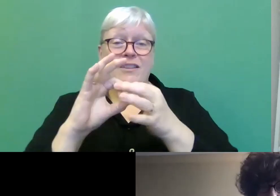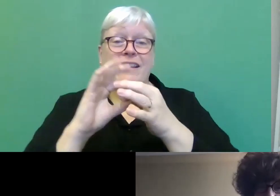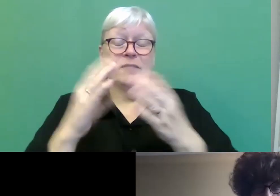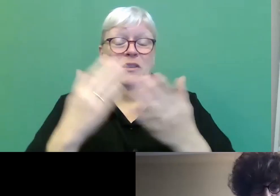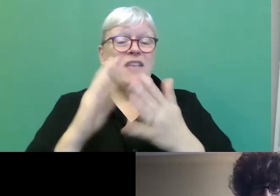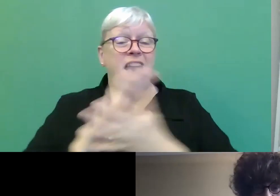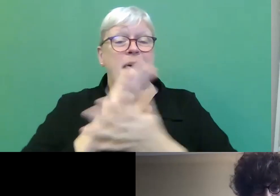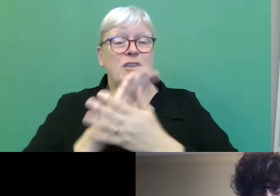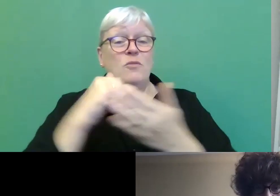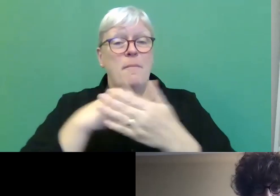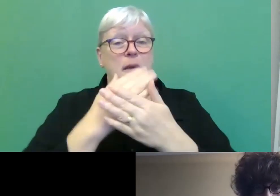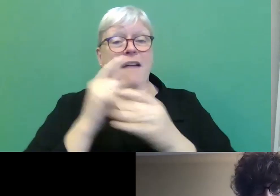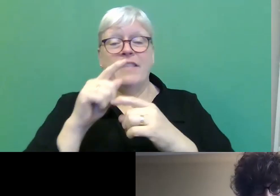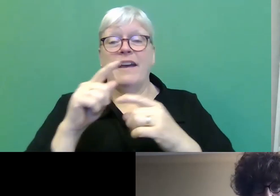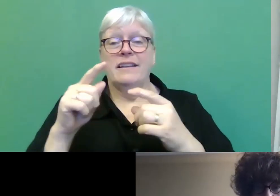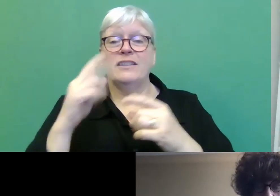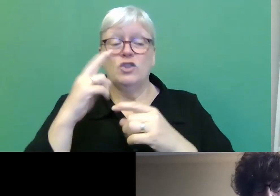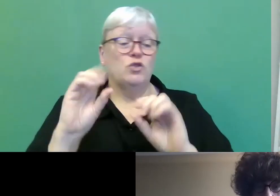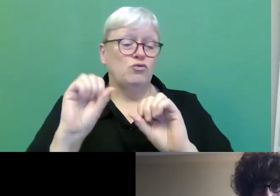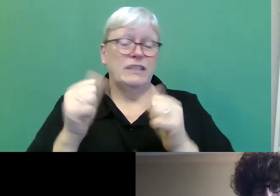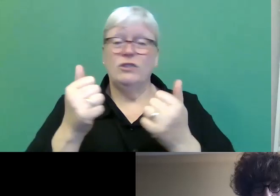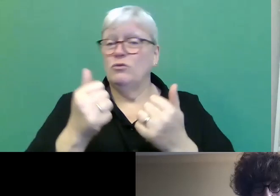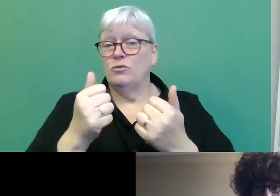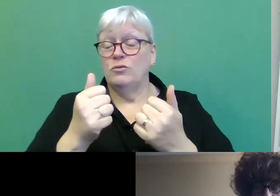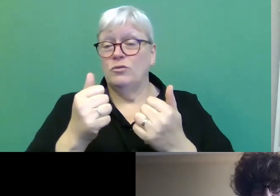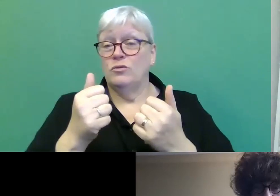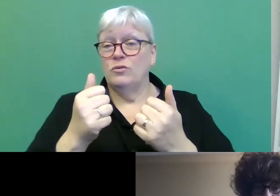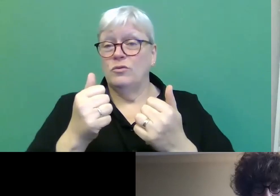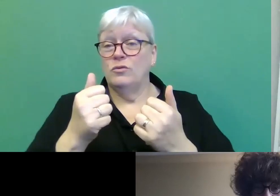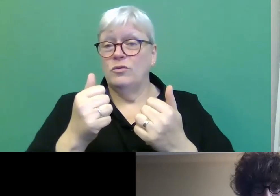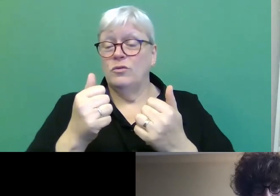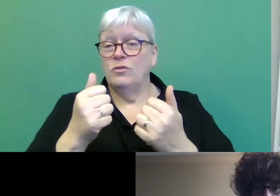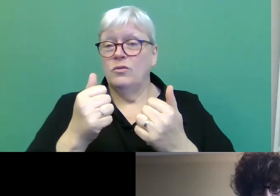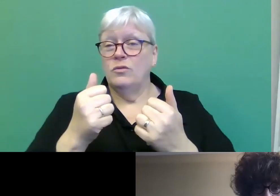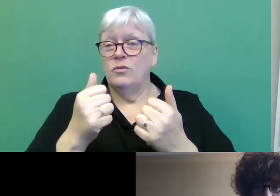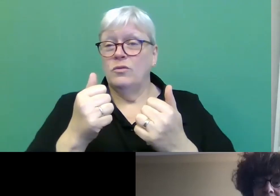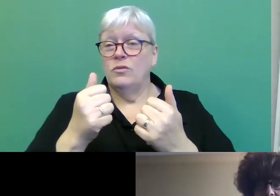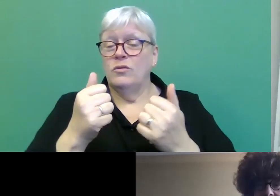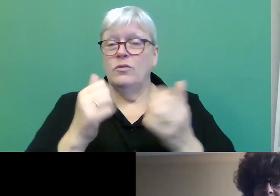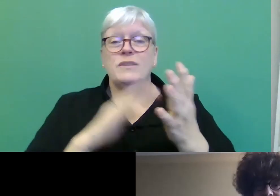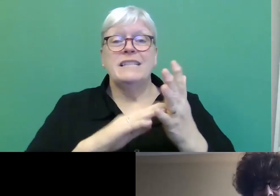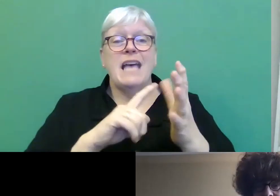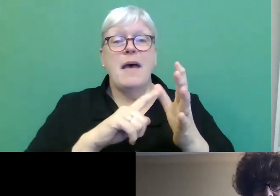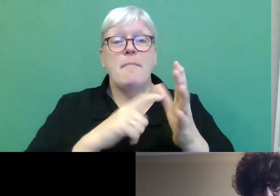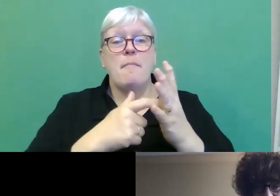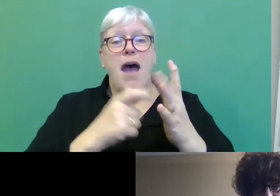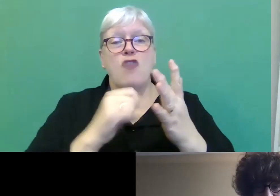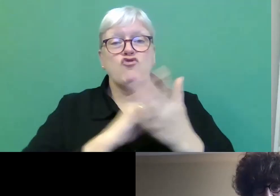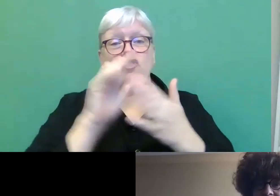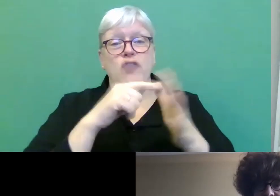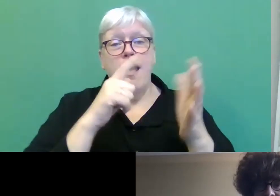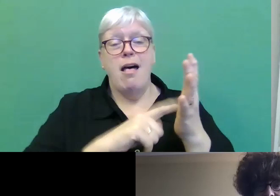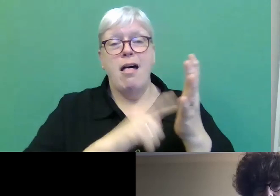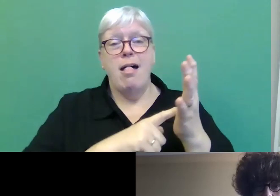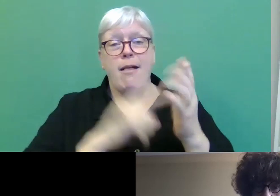of that. Yeah, it looked really cool. They had it, I think it was the one that was on Marshall College, Yeah. but all of them looked amazing. It's